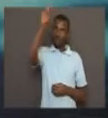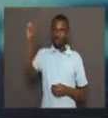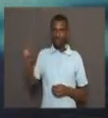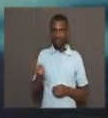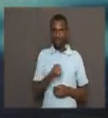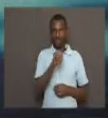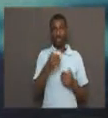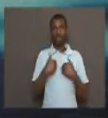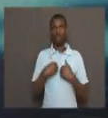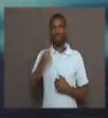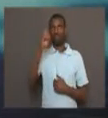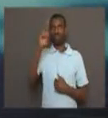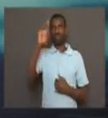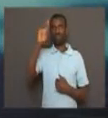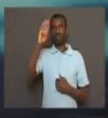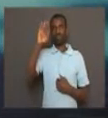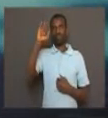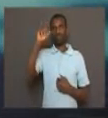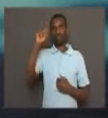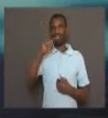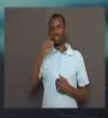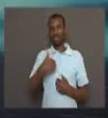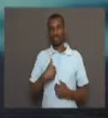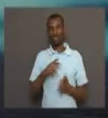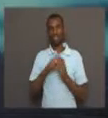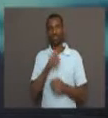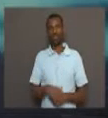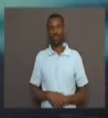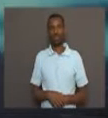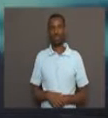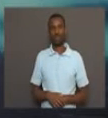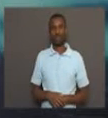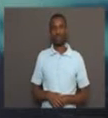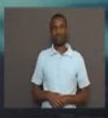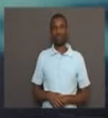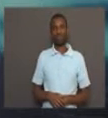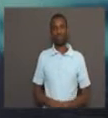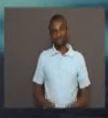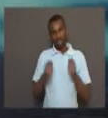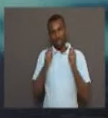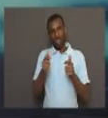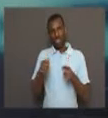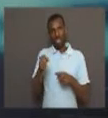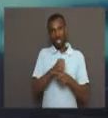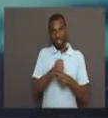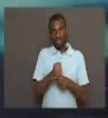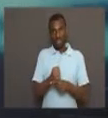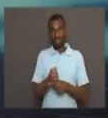Before we continue, let us do a quick activity to review the two models.